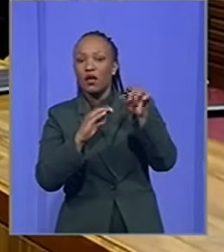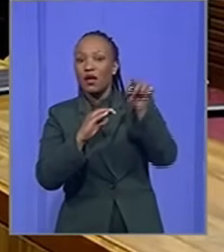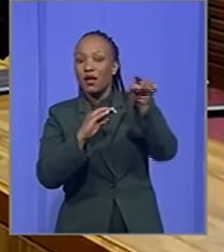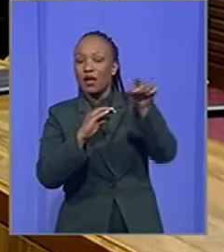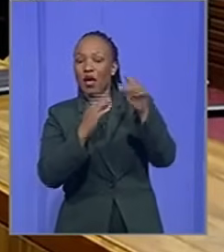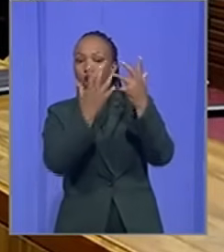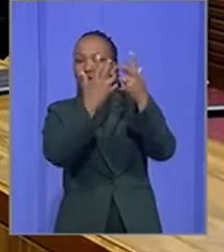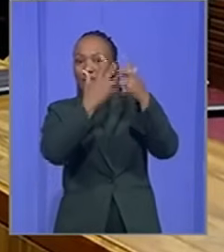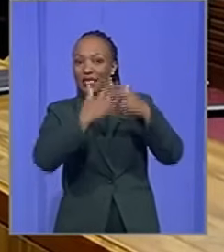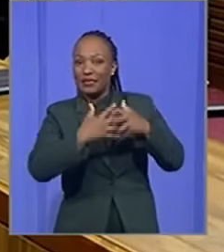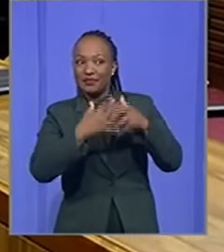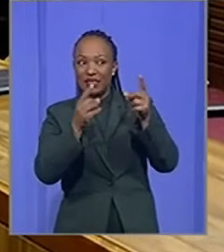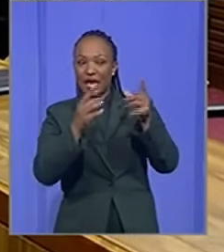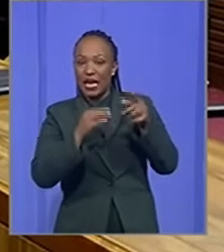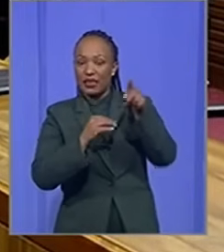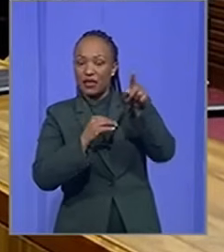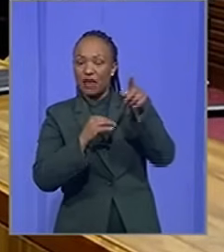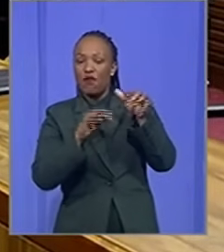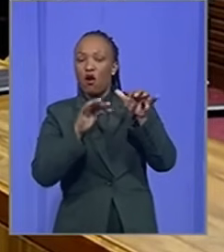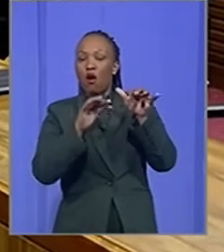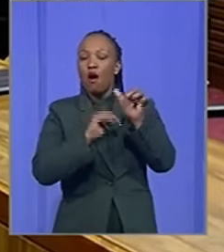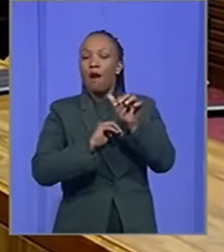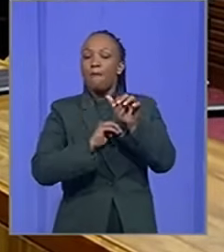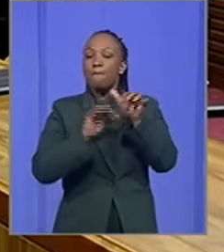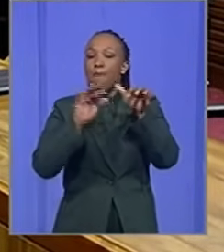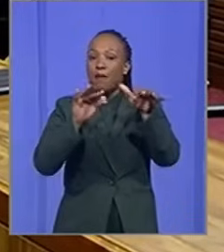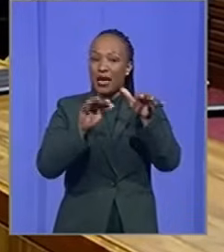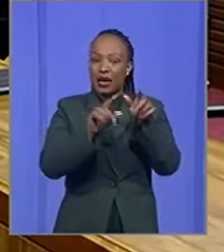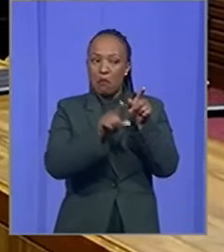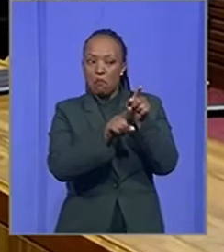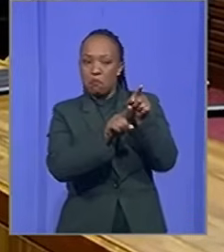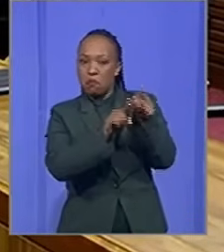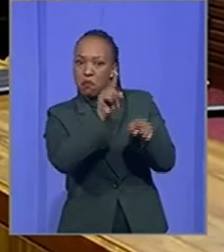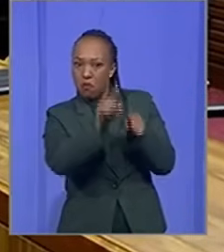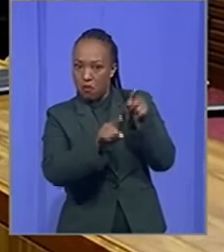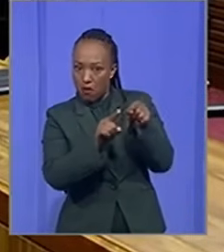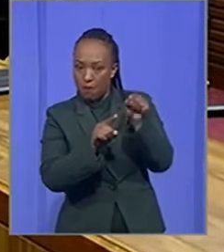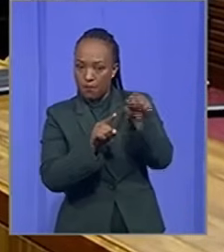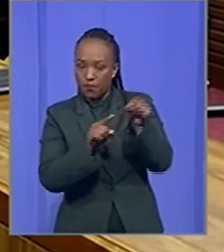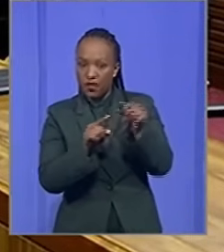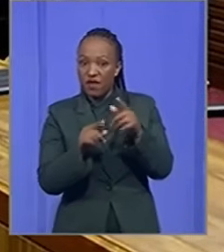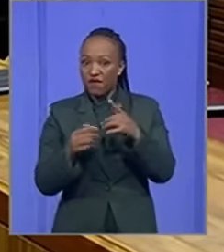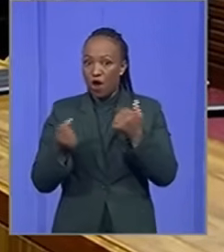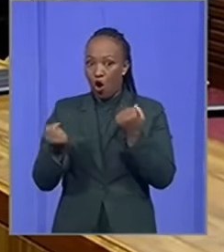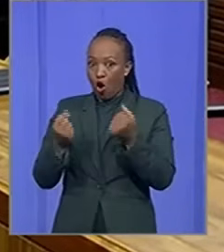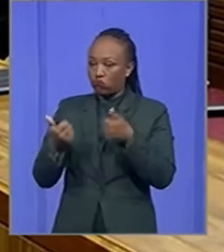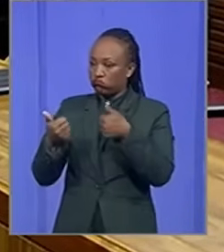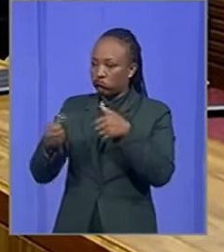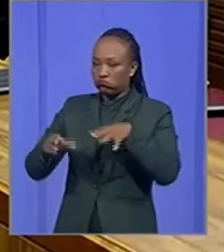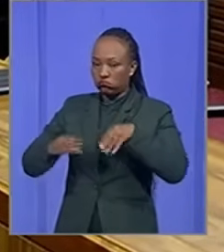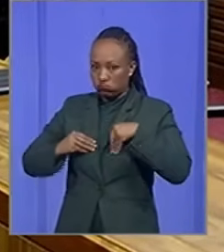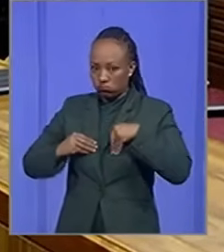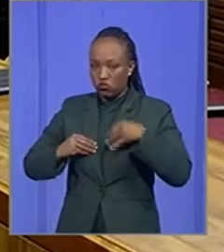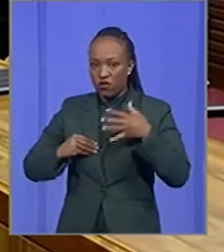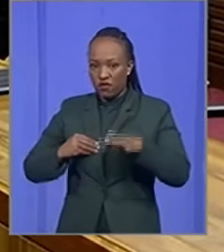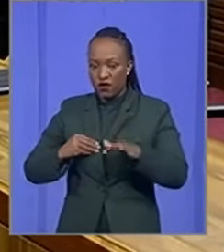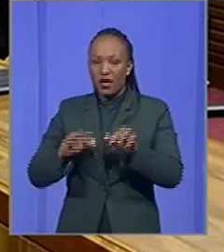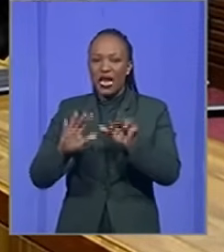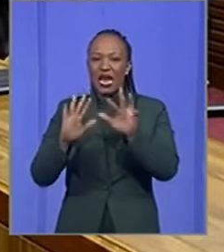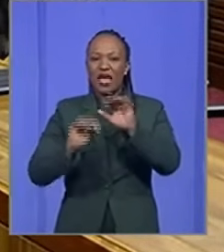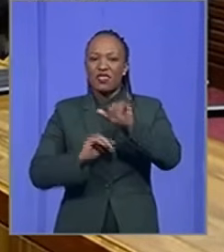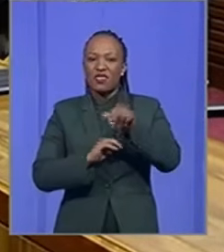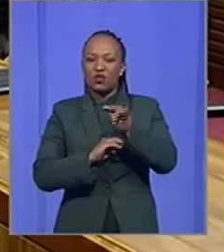in the Office of the Director of Public Prosecutions. So, Your Worship, if it pleases this court, we have arranged the 9th of